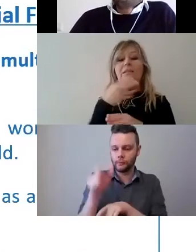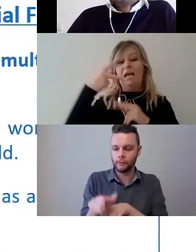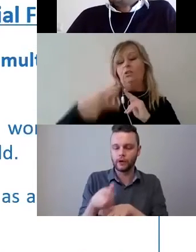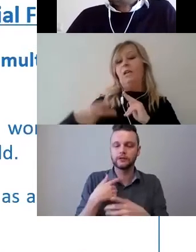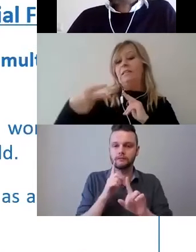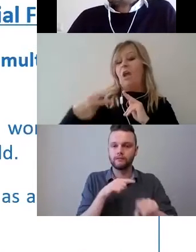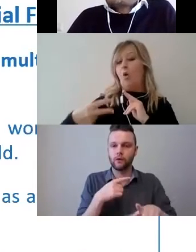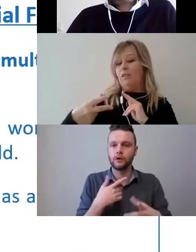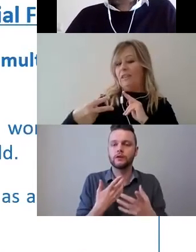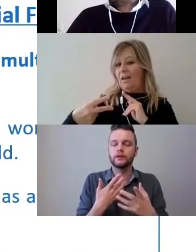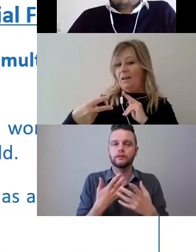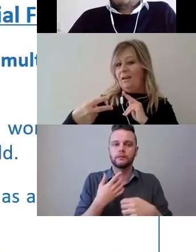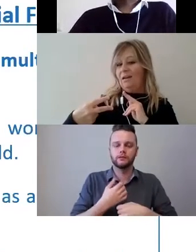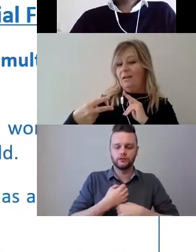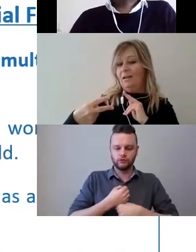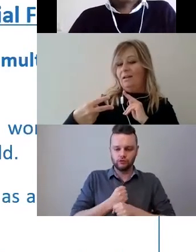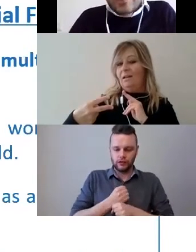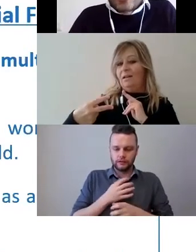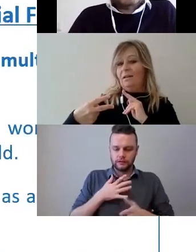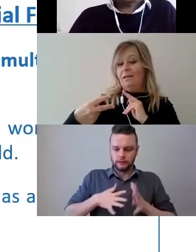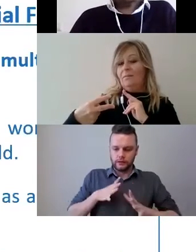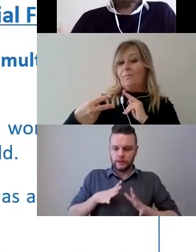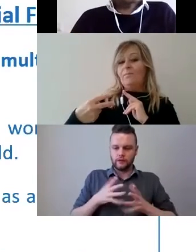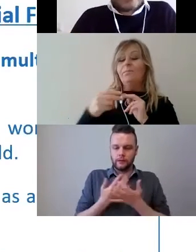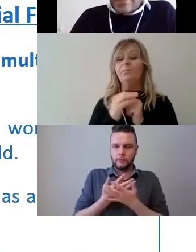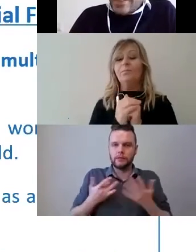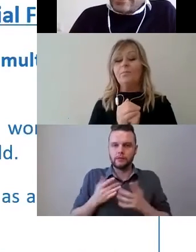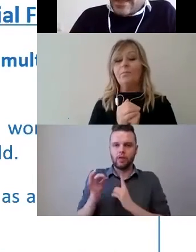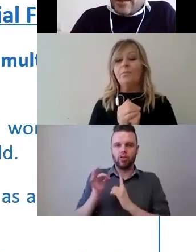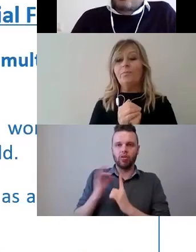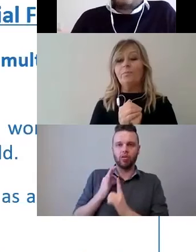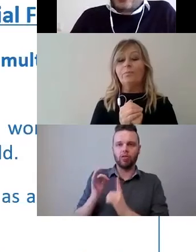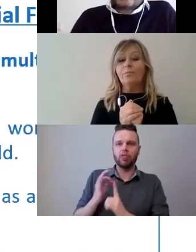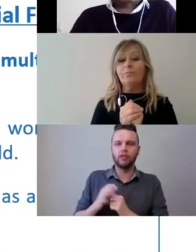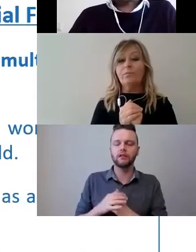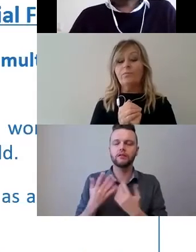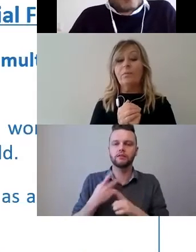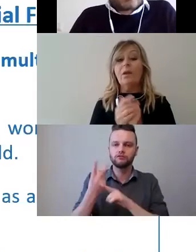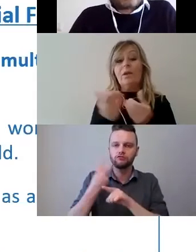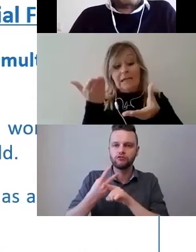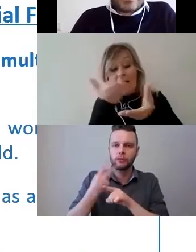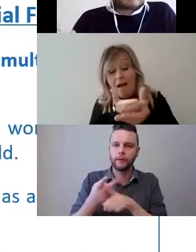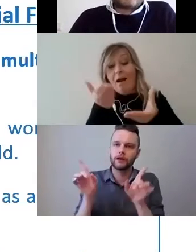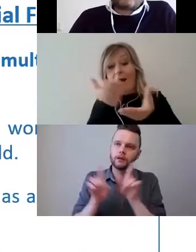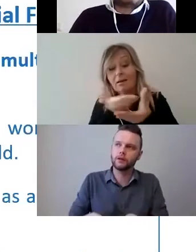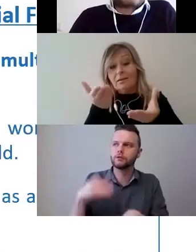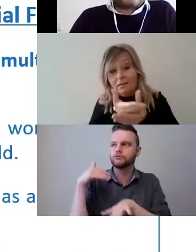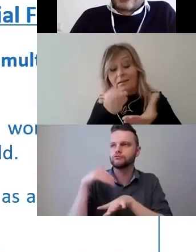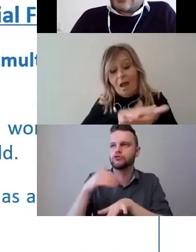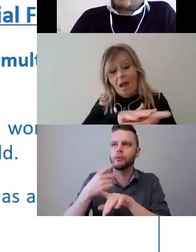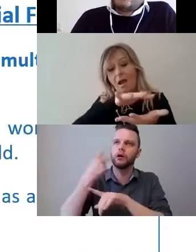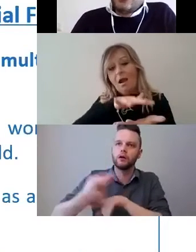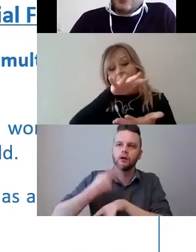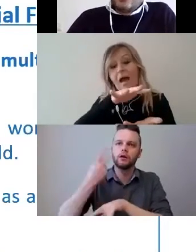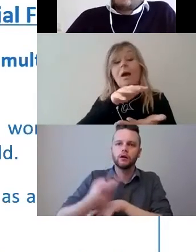to stress the person in having multiple interviews and repeating every time the trauma that is always